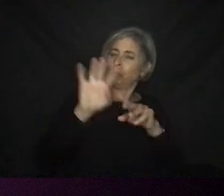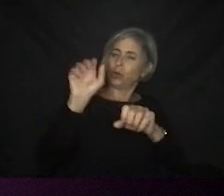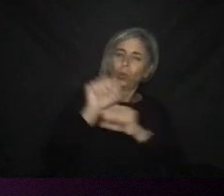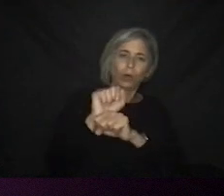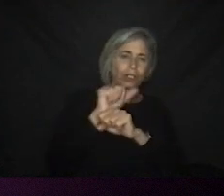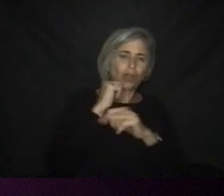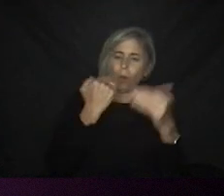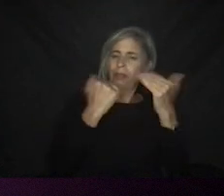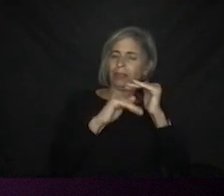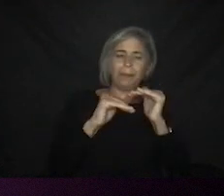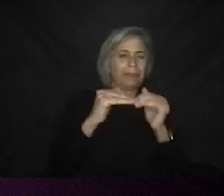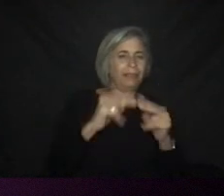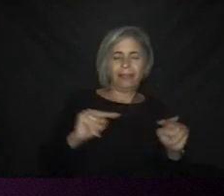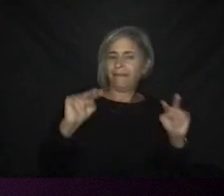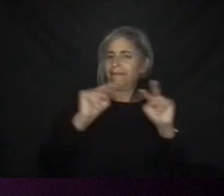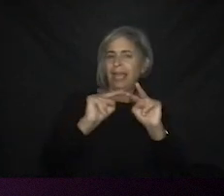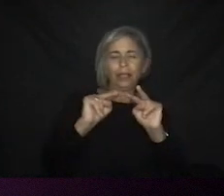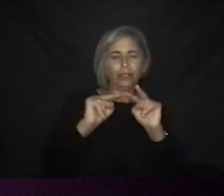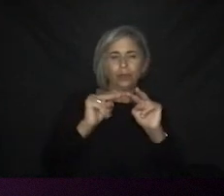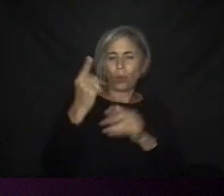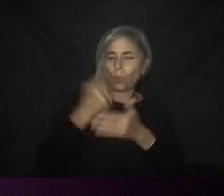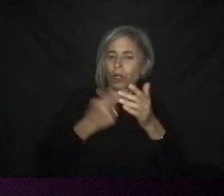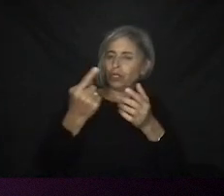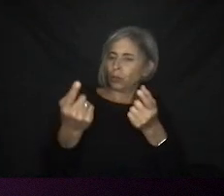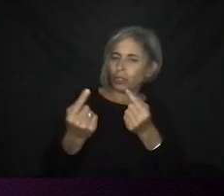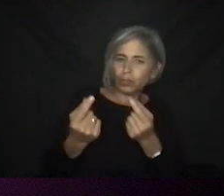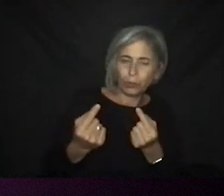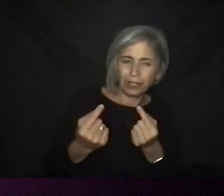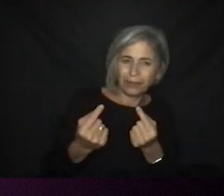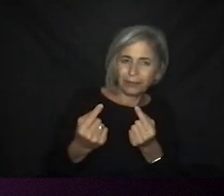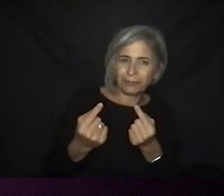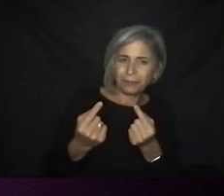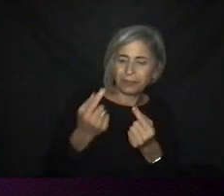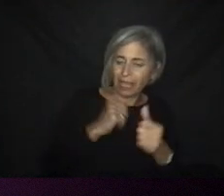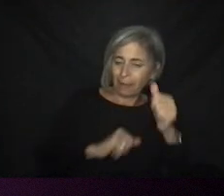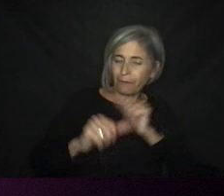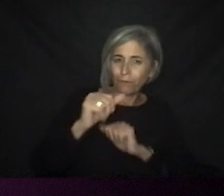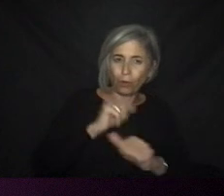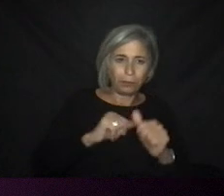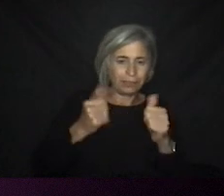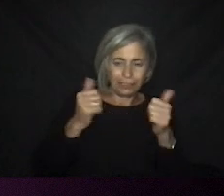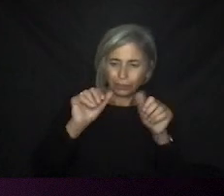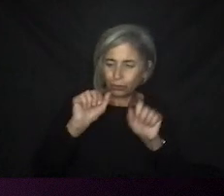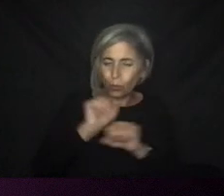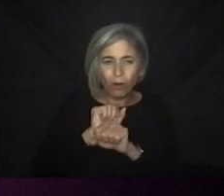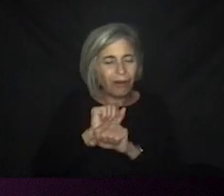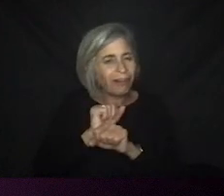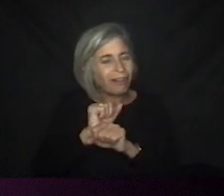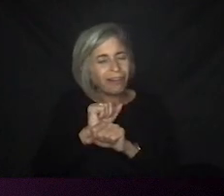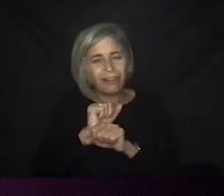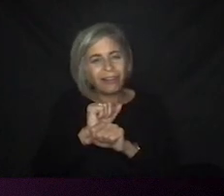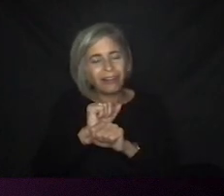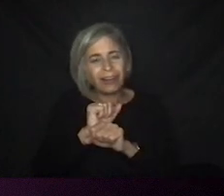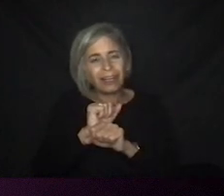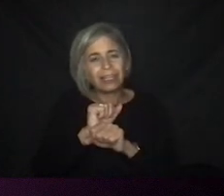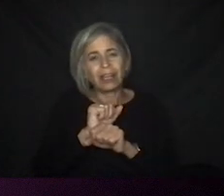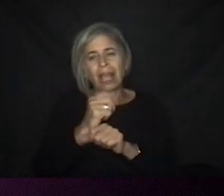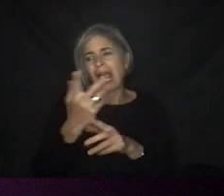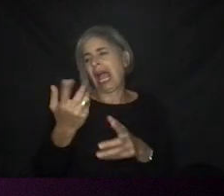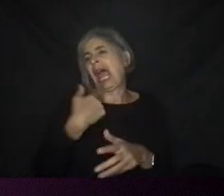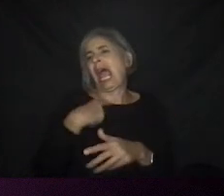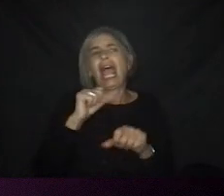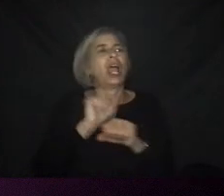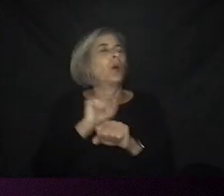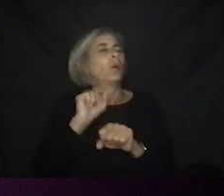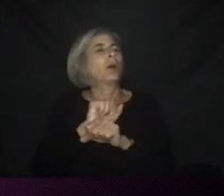the value of what you're doing on performance work to just like, well, I work